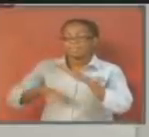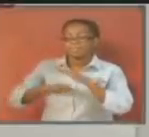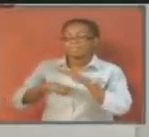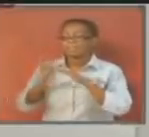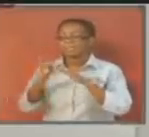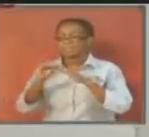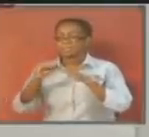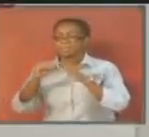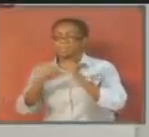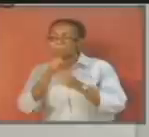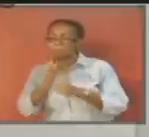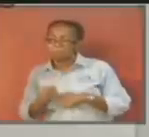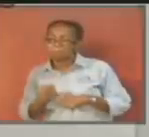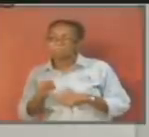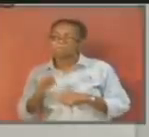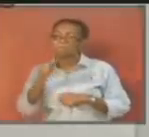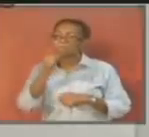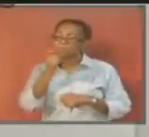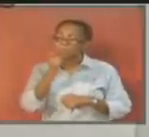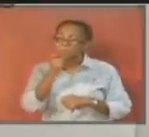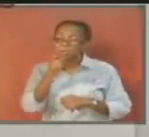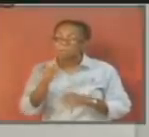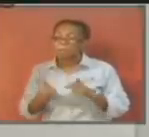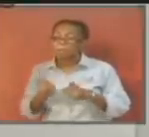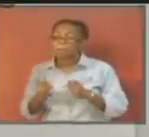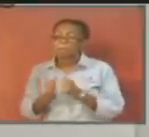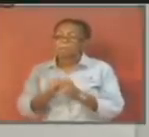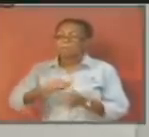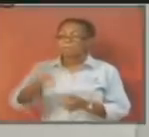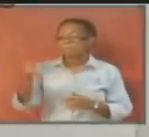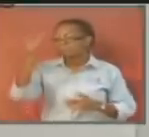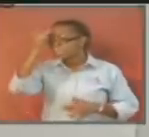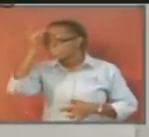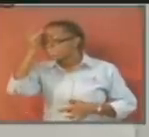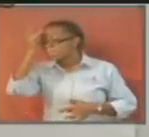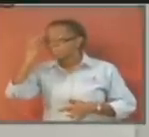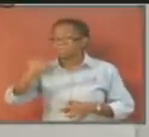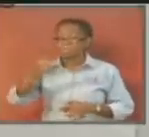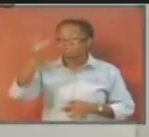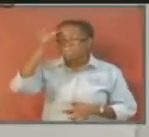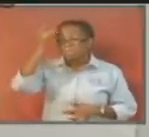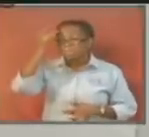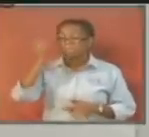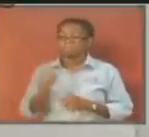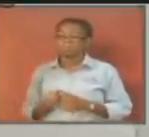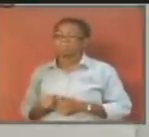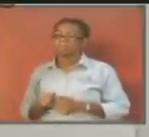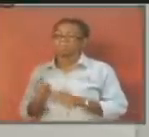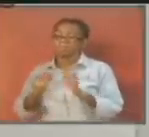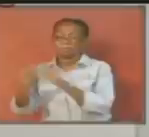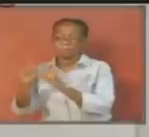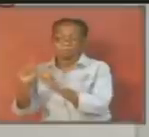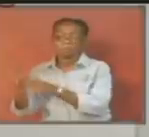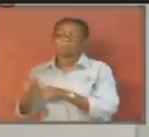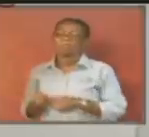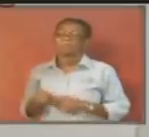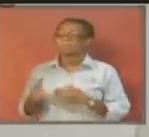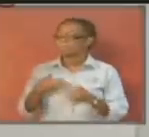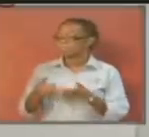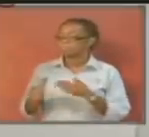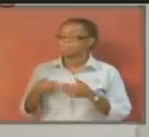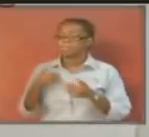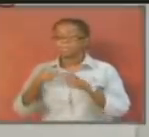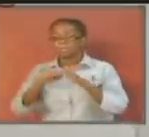descends upon the facility all at the same time, and we ask that people adhere, to those